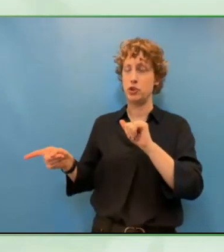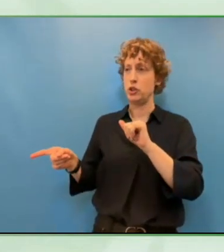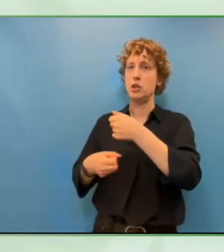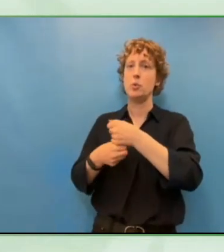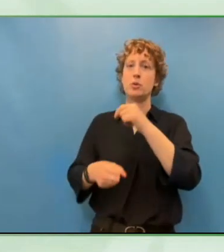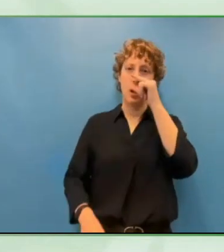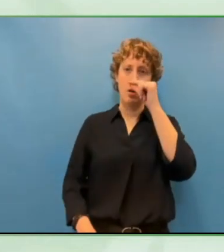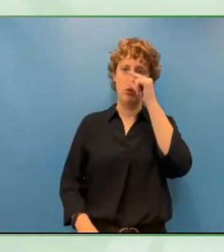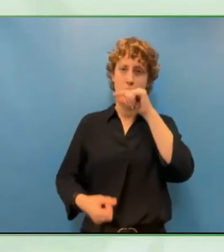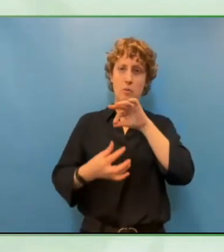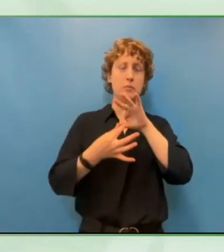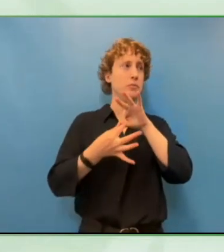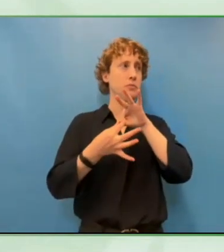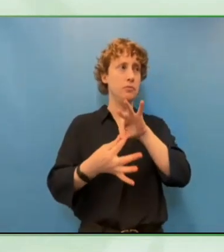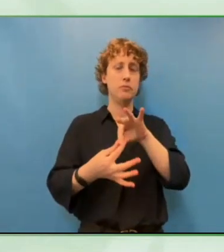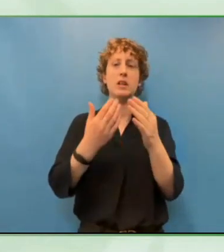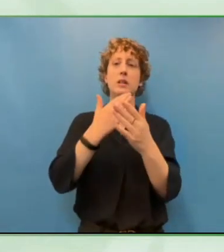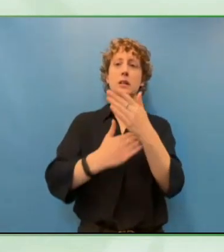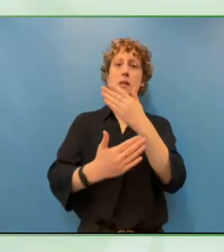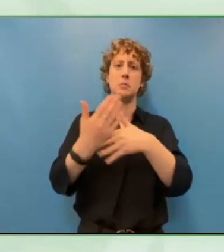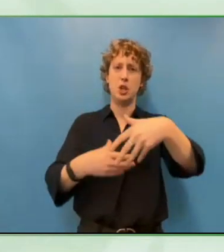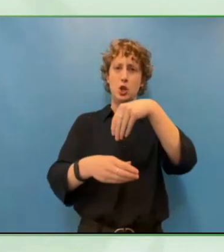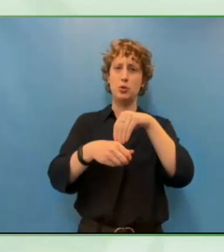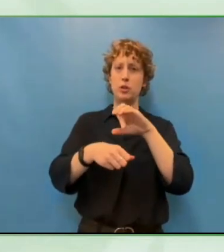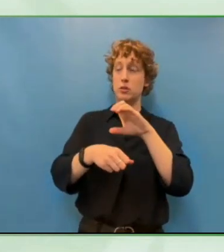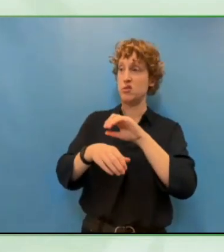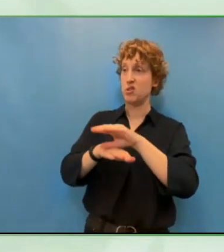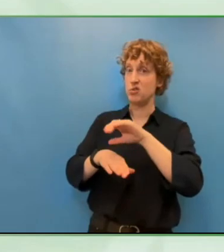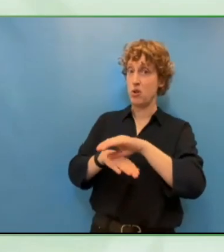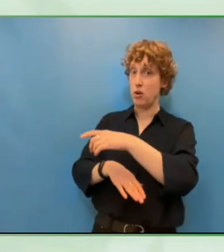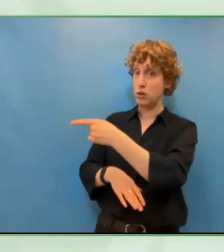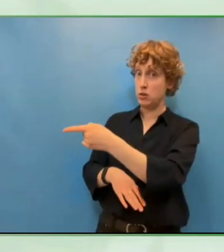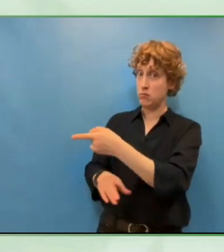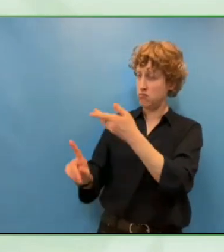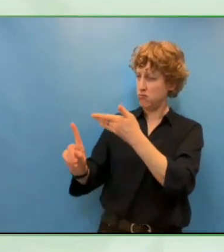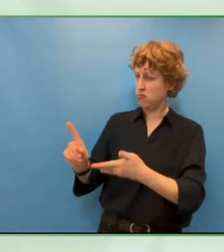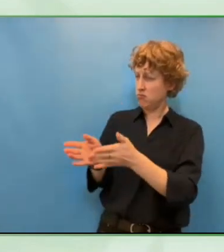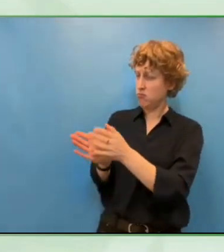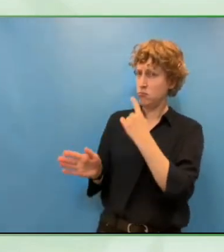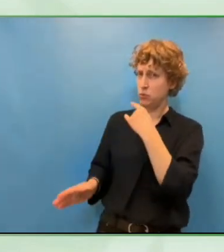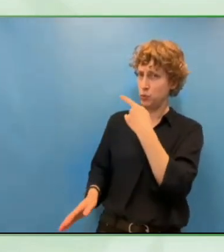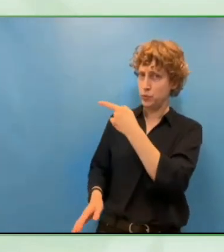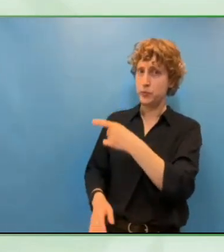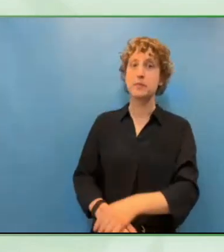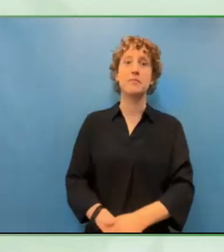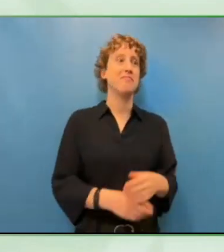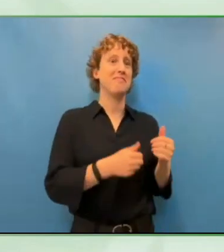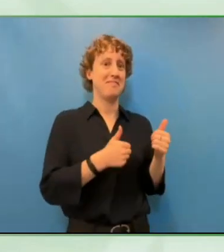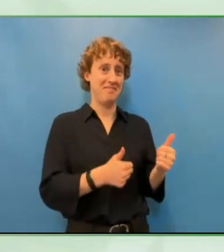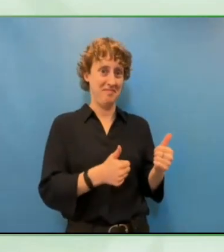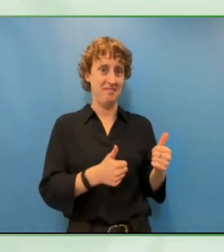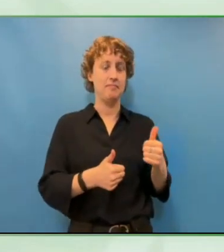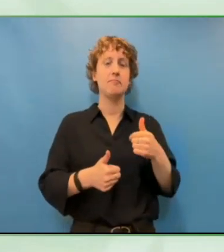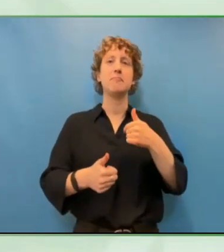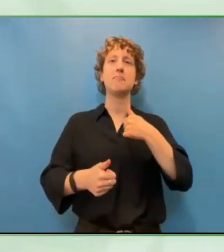share who you are, Renate? Absolutely. So I'm, as you said, inclusion